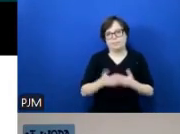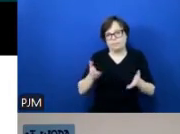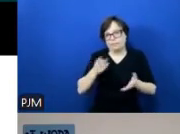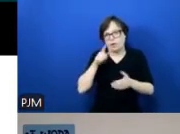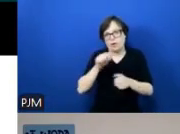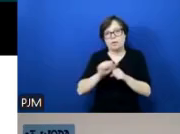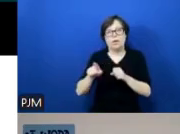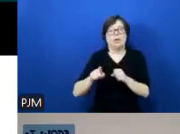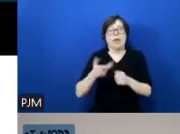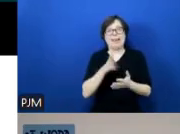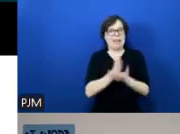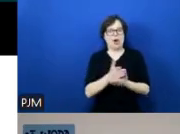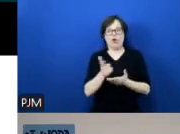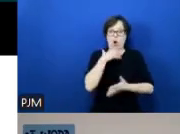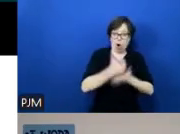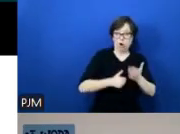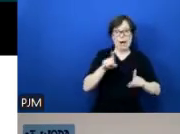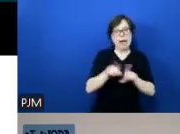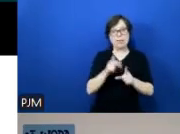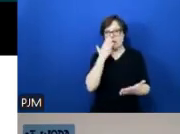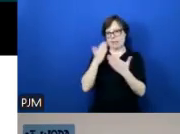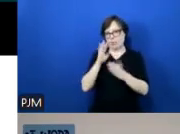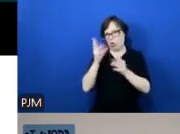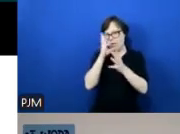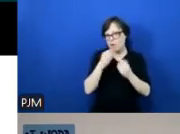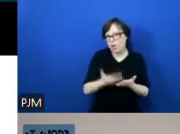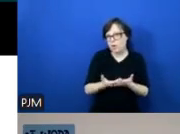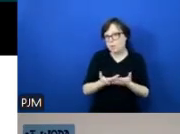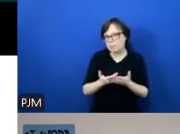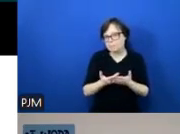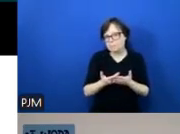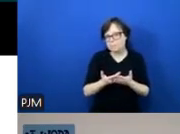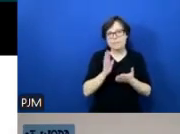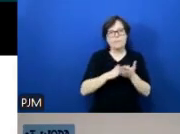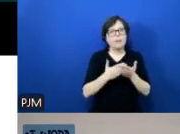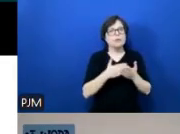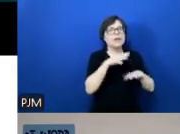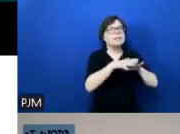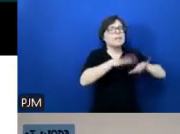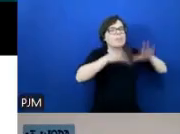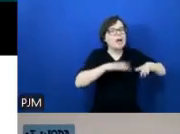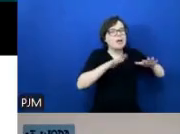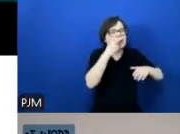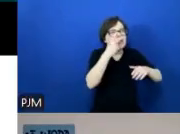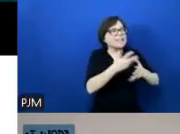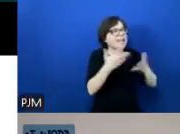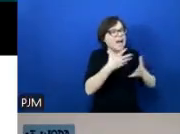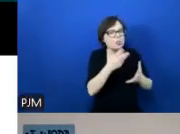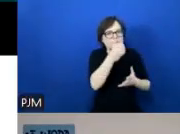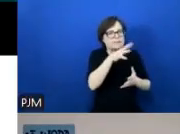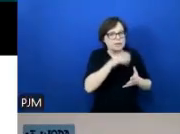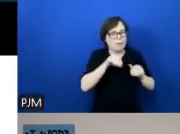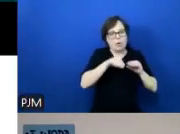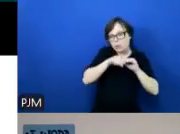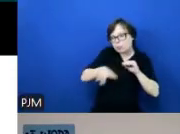facilities, providing possibility for life, also for aesthetics. This is also important. You can see how it looks